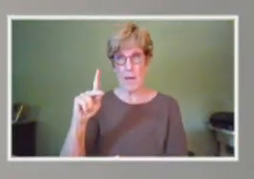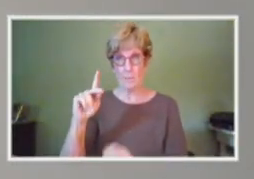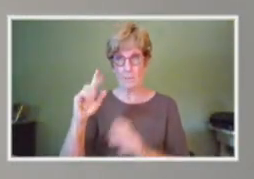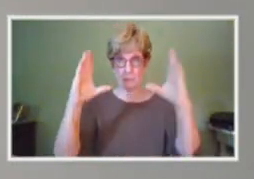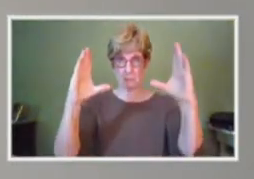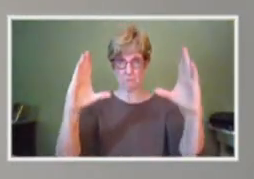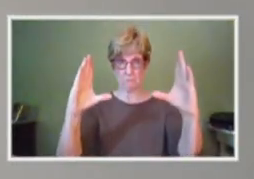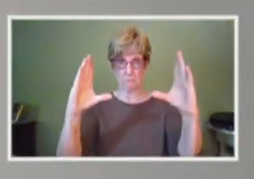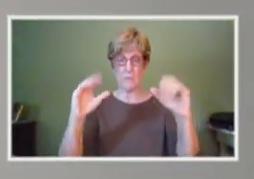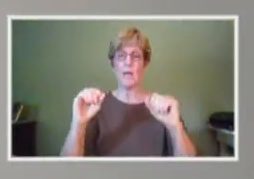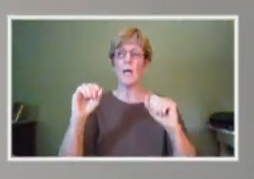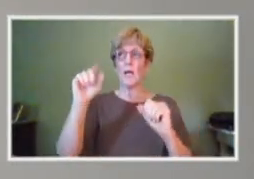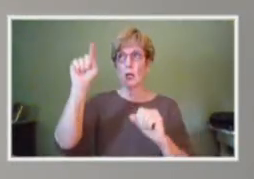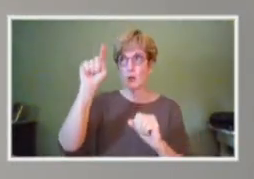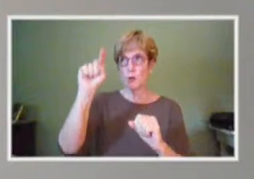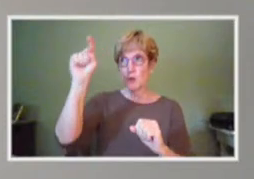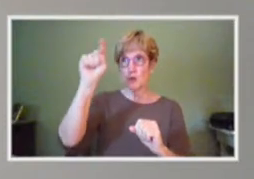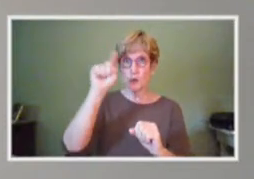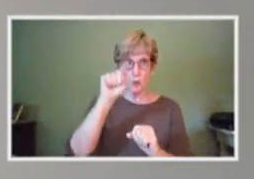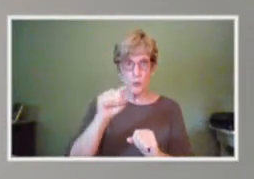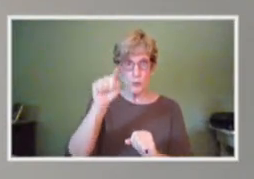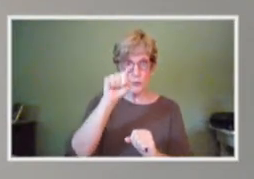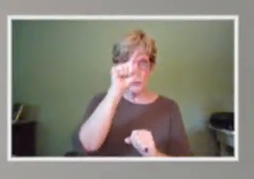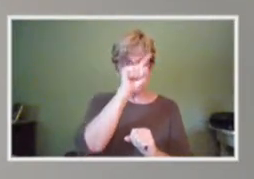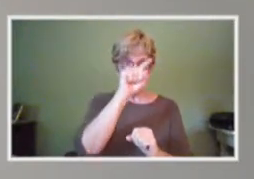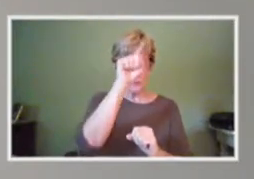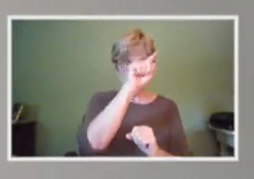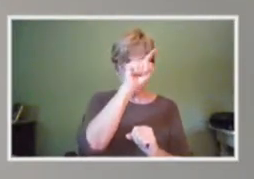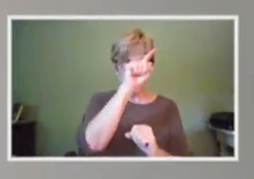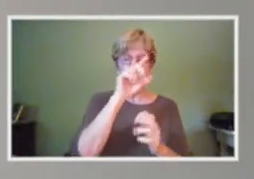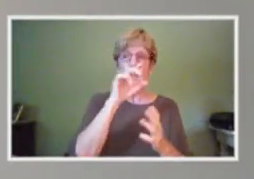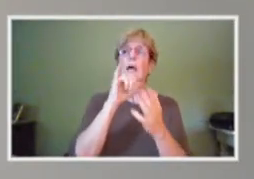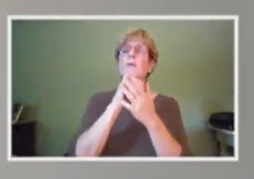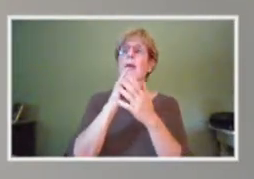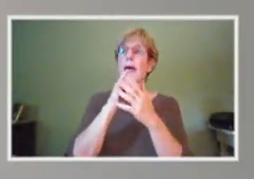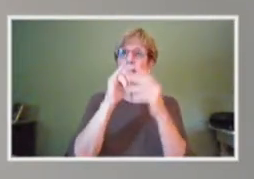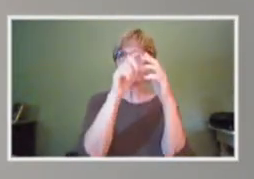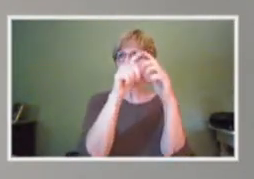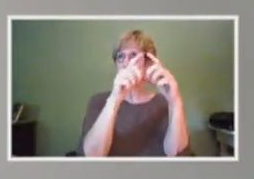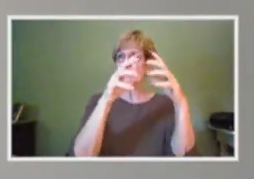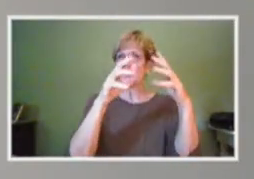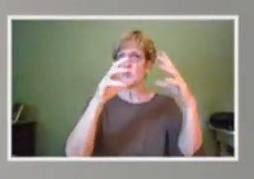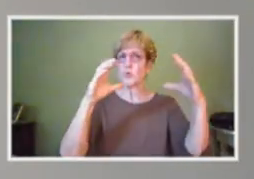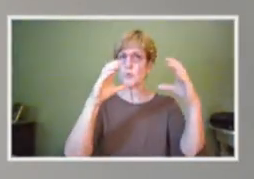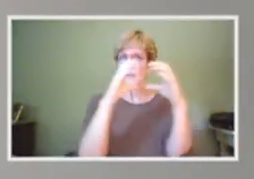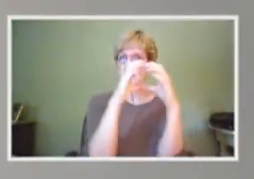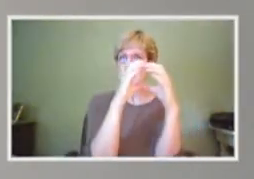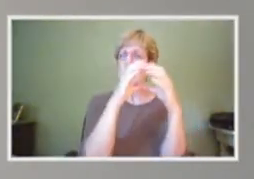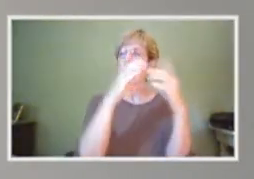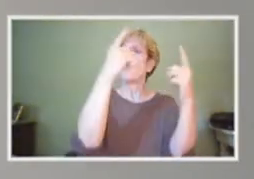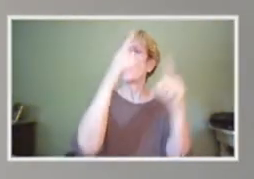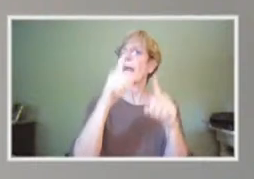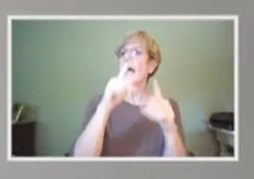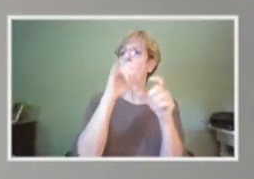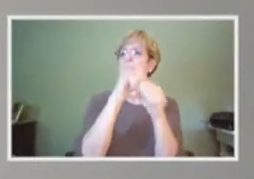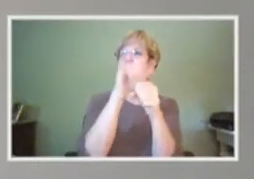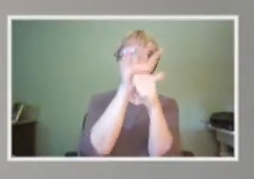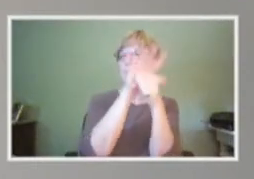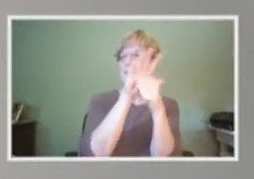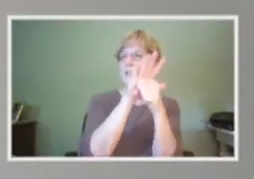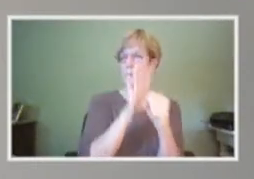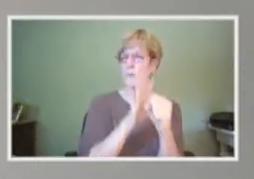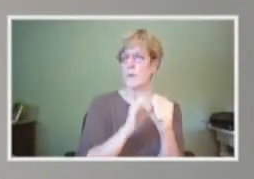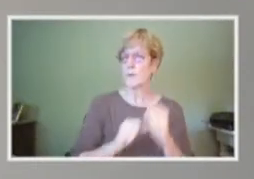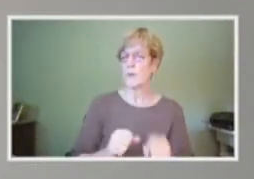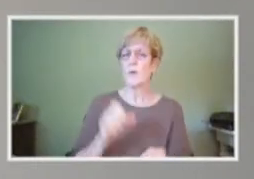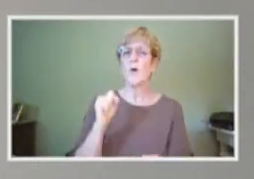the circles you see on the map increase by size based on the amount of incidents that have occurred in a particular area. So